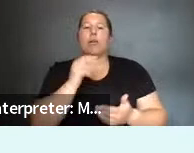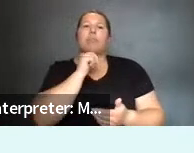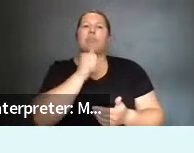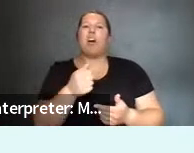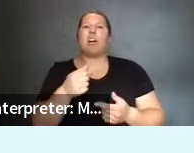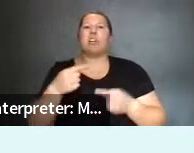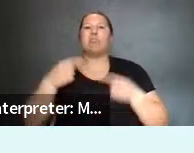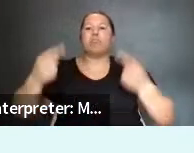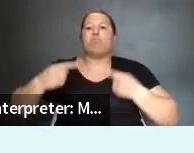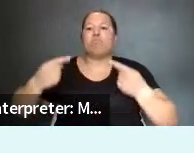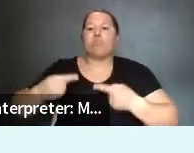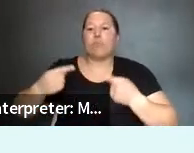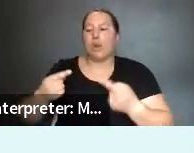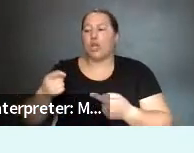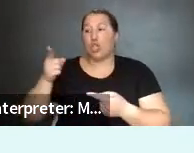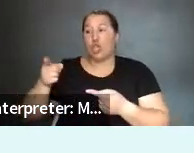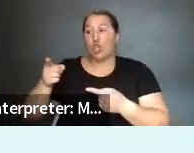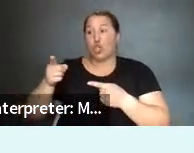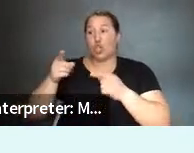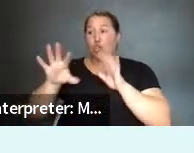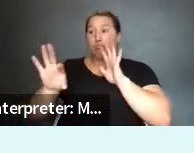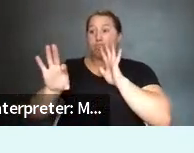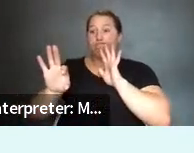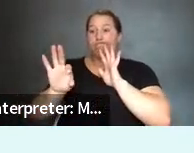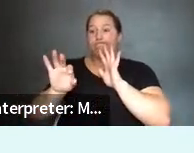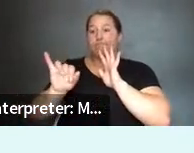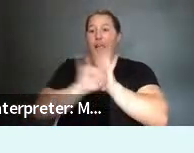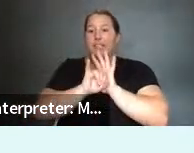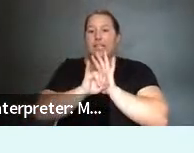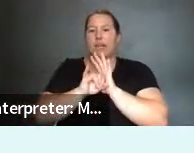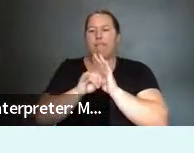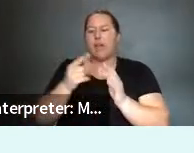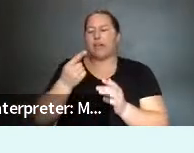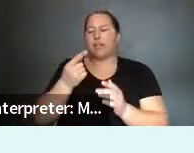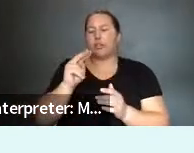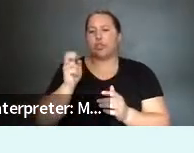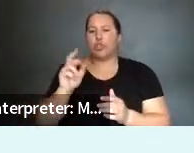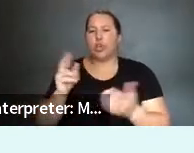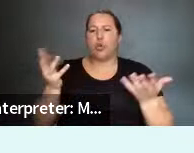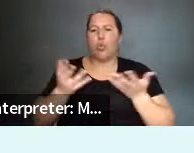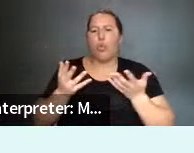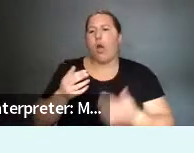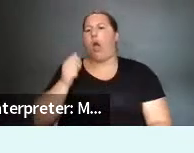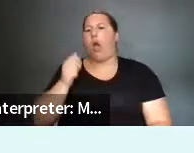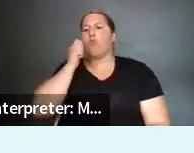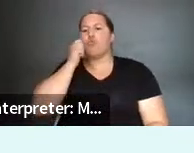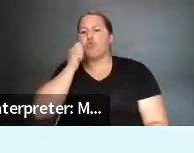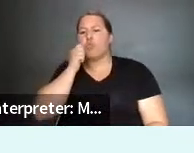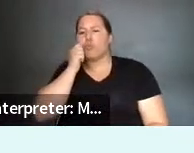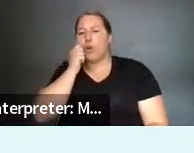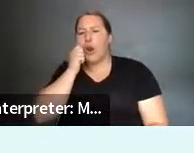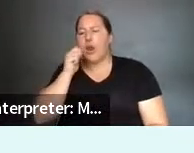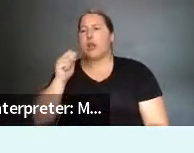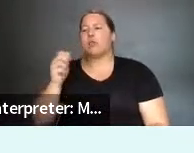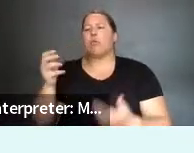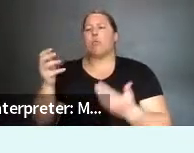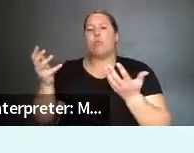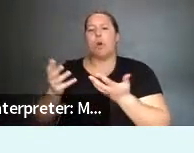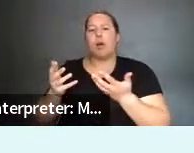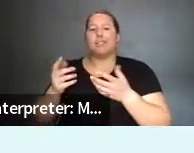classify yourself as in terms of gender or race. And so that decision is based